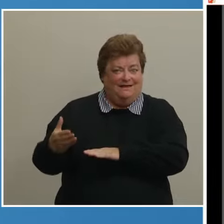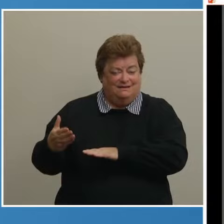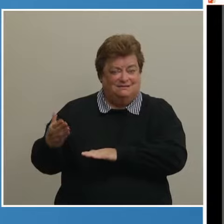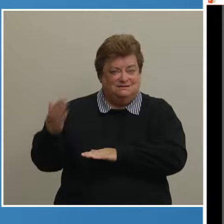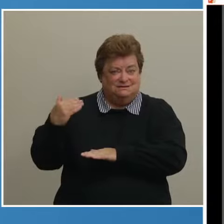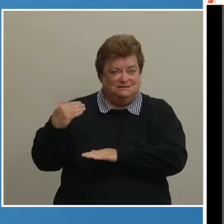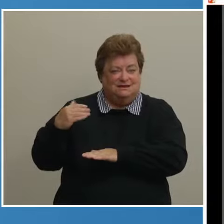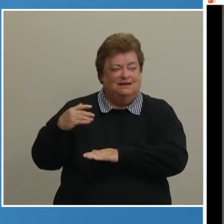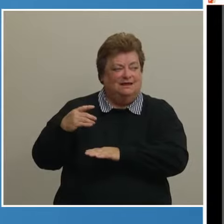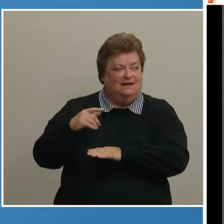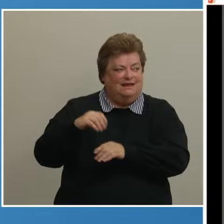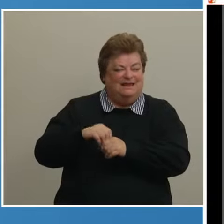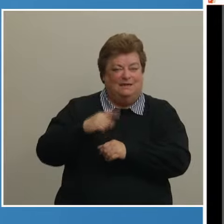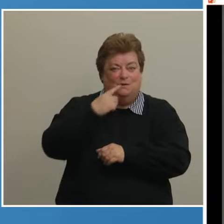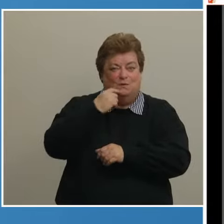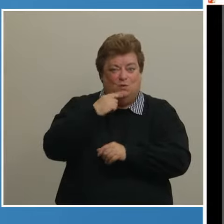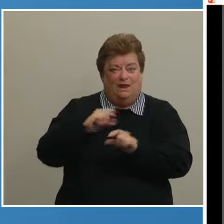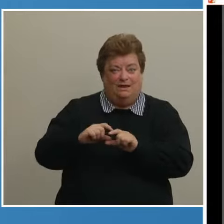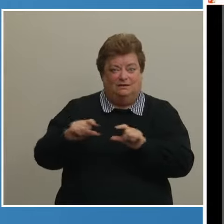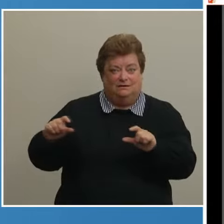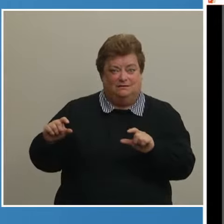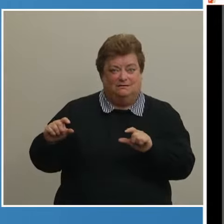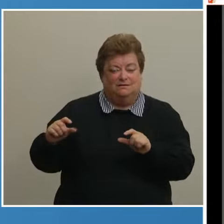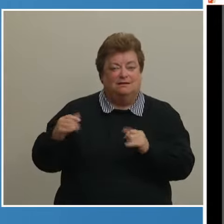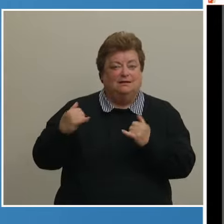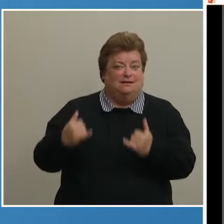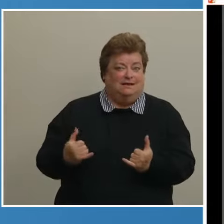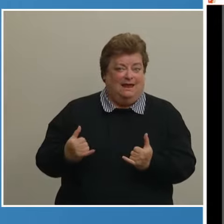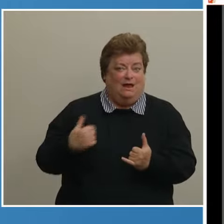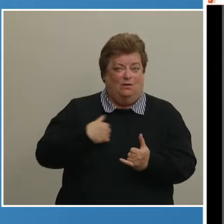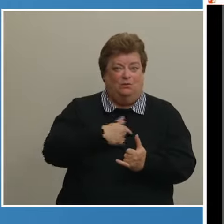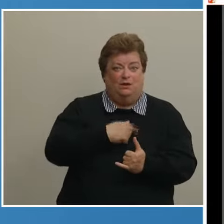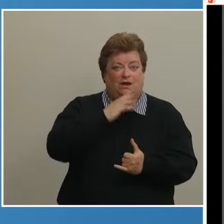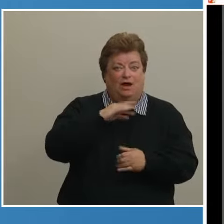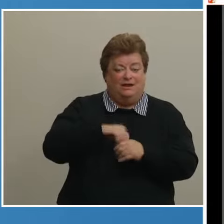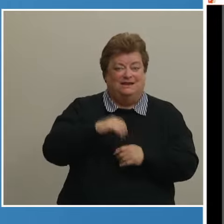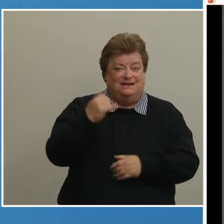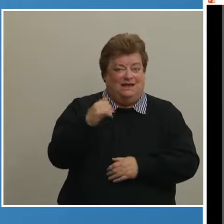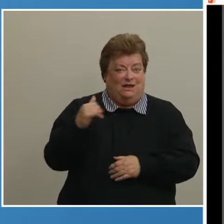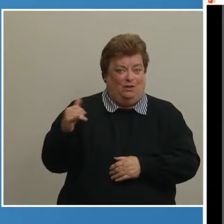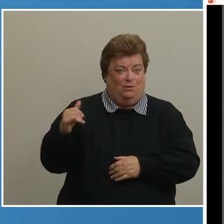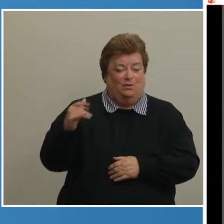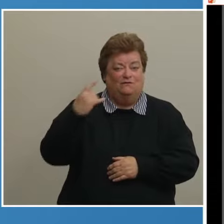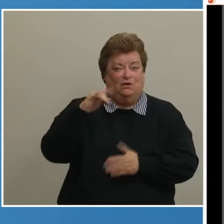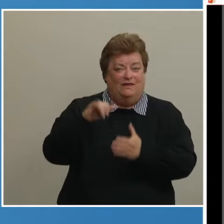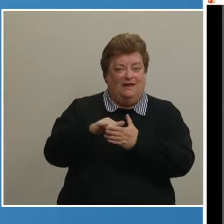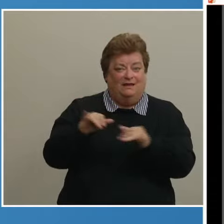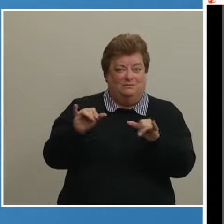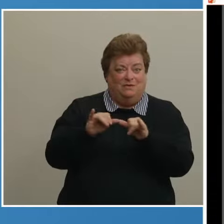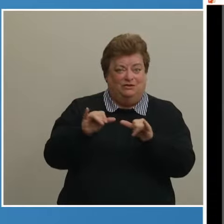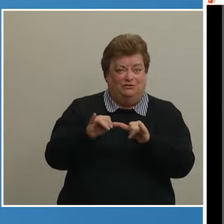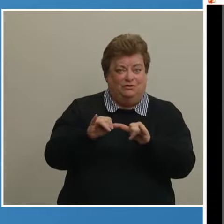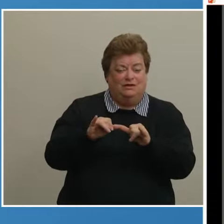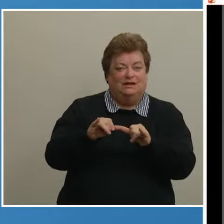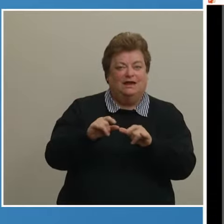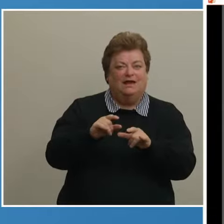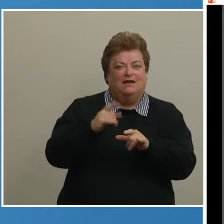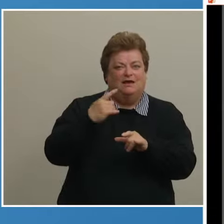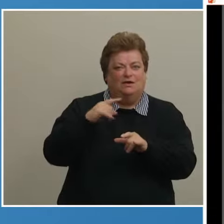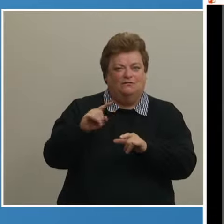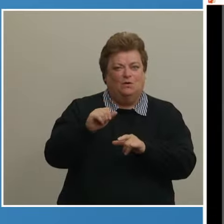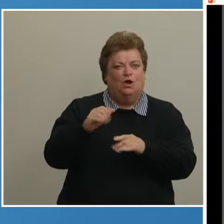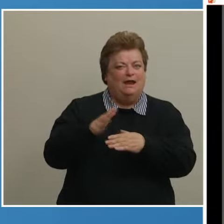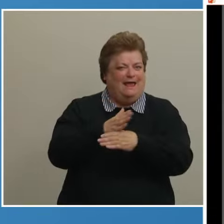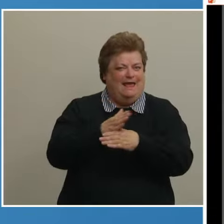red, which is much greater than 7. Currently, we are in yellow for this measure at a 3-week rolling average of